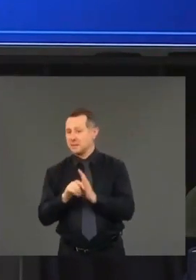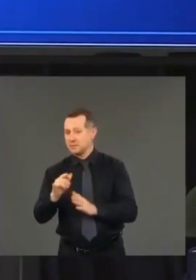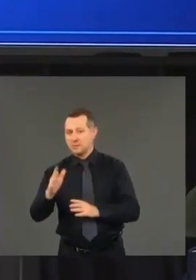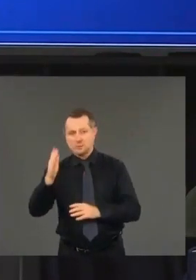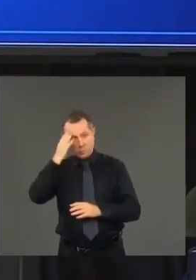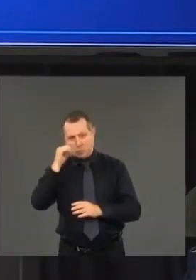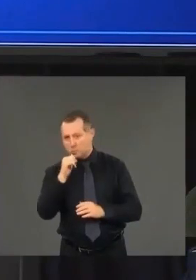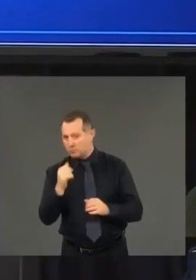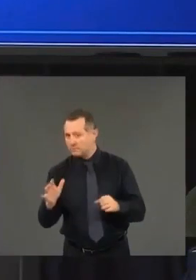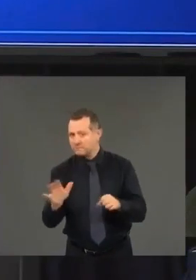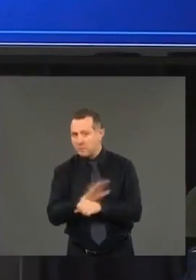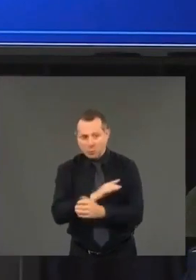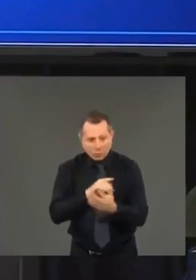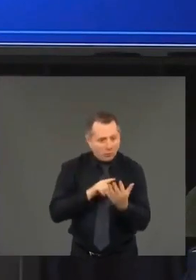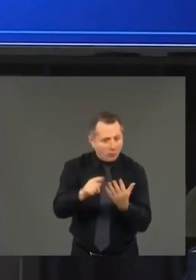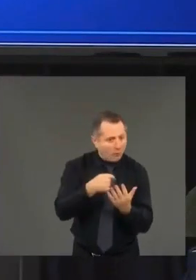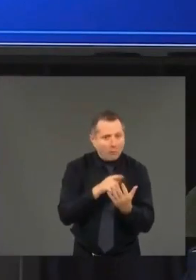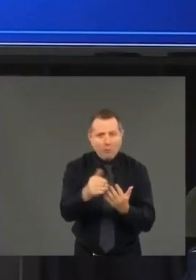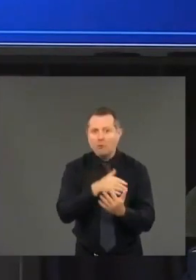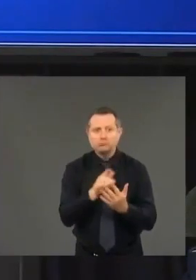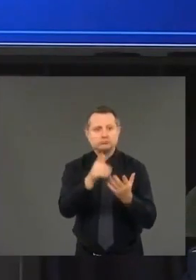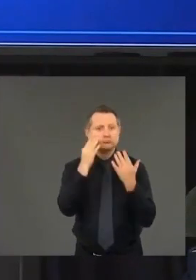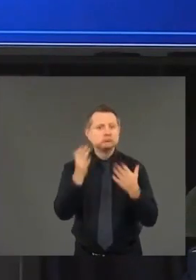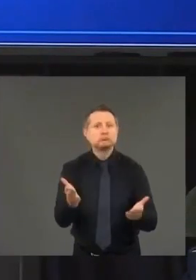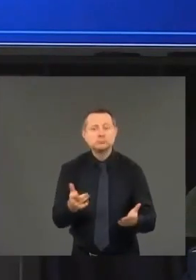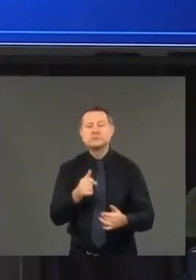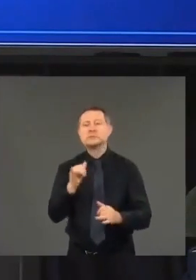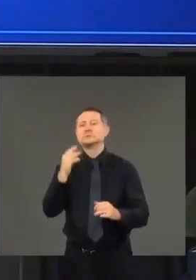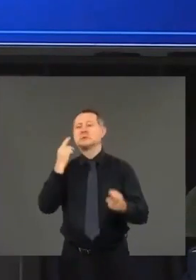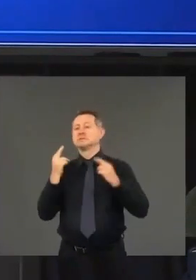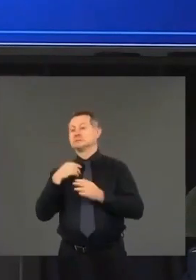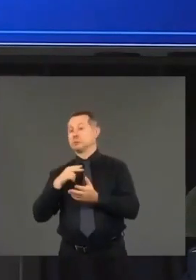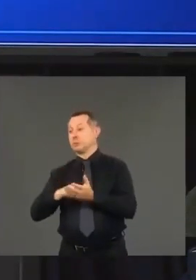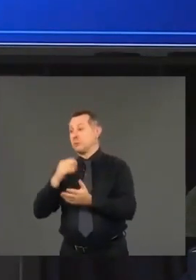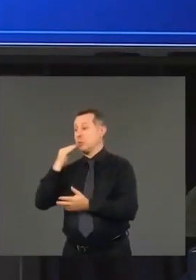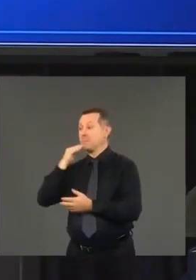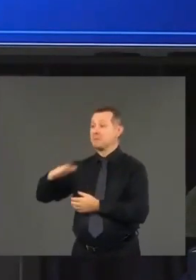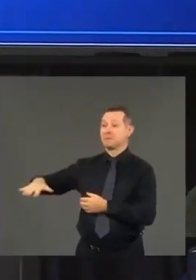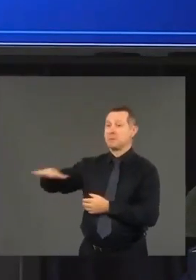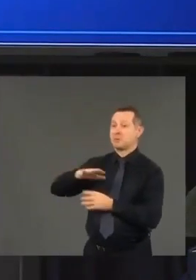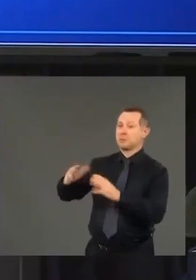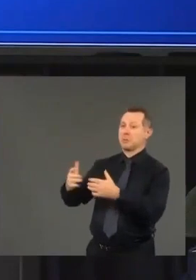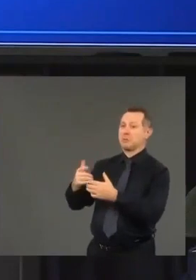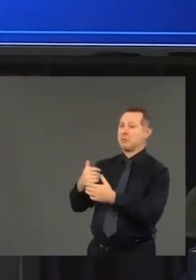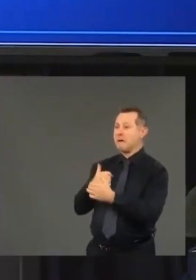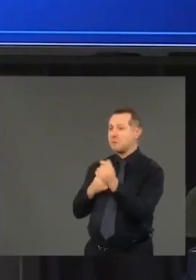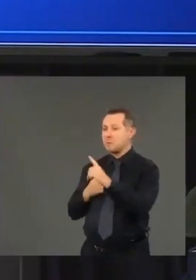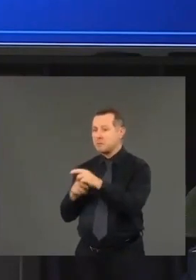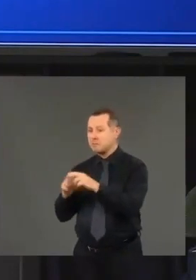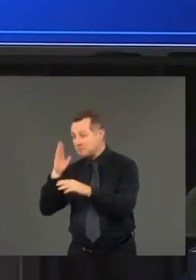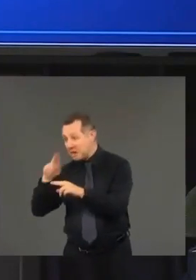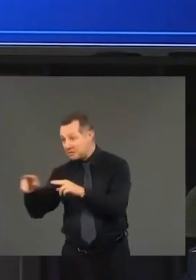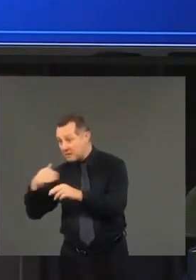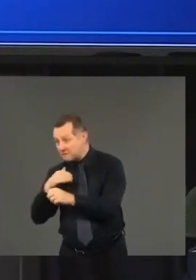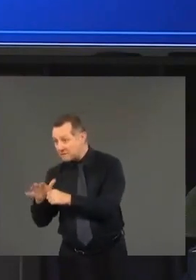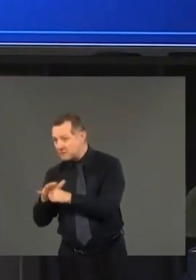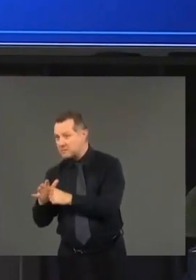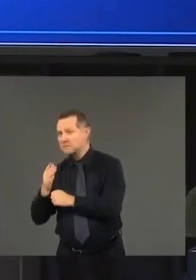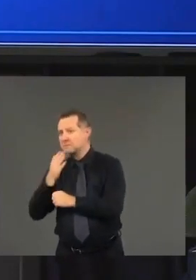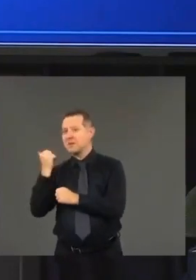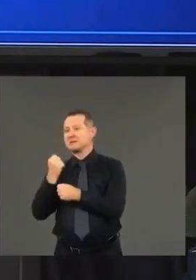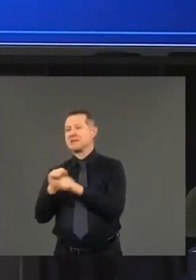point, obviously, it was a recognition that the nursing home population was very vulnerable. There were more beds, and so we said, out of an abundance of caution, you need to test